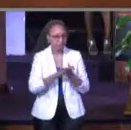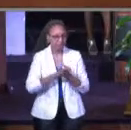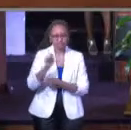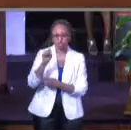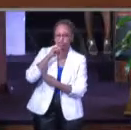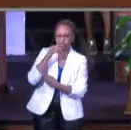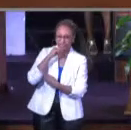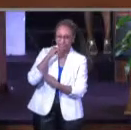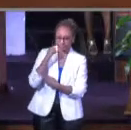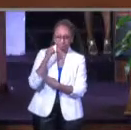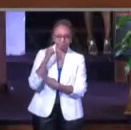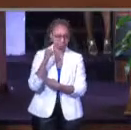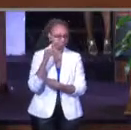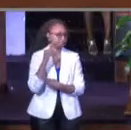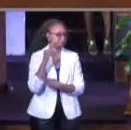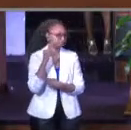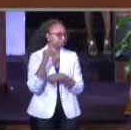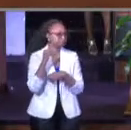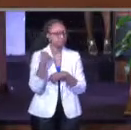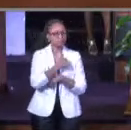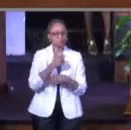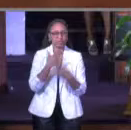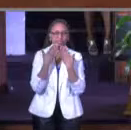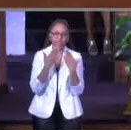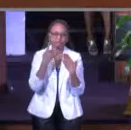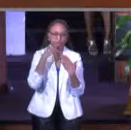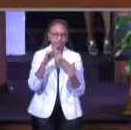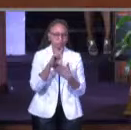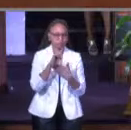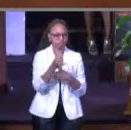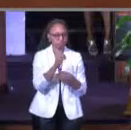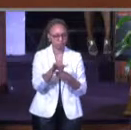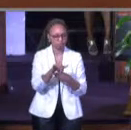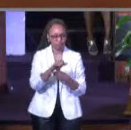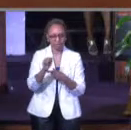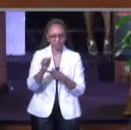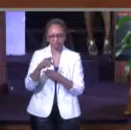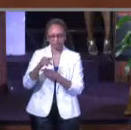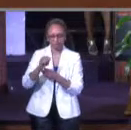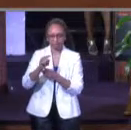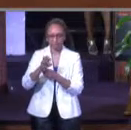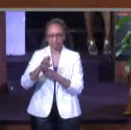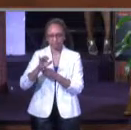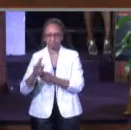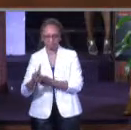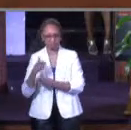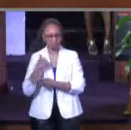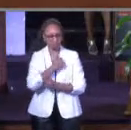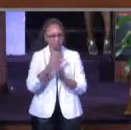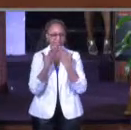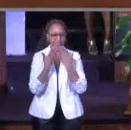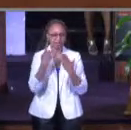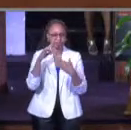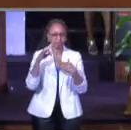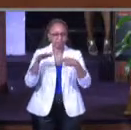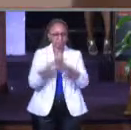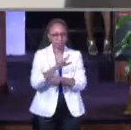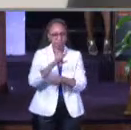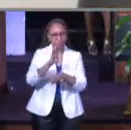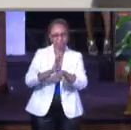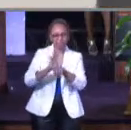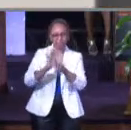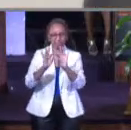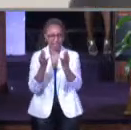Dr. Cherise Smith Claiborne, oh God. We thank you for Joya and Patrick. We thank you, oh God, for the entire Bethel family, oh